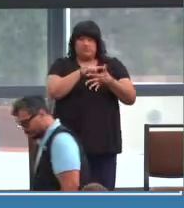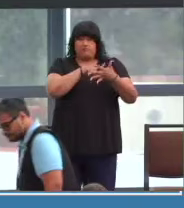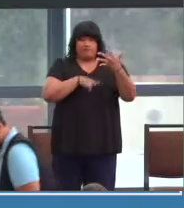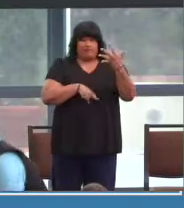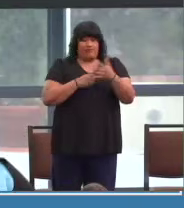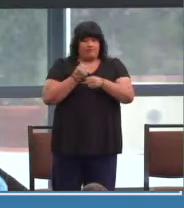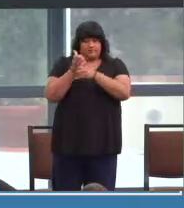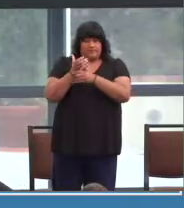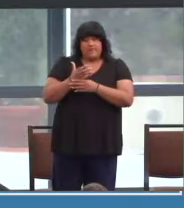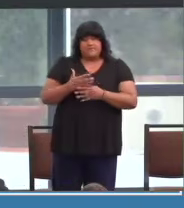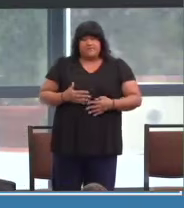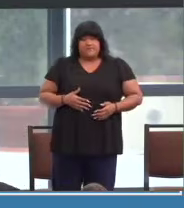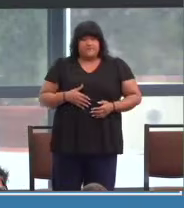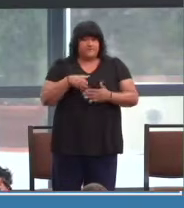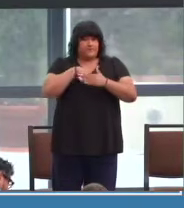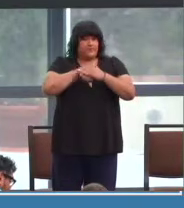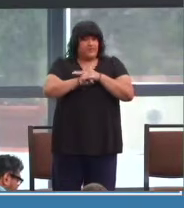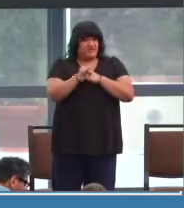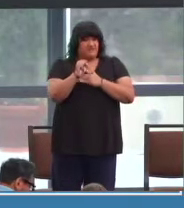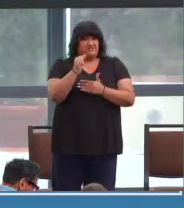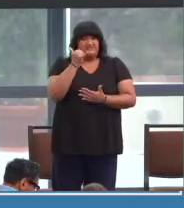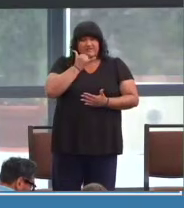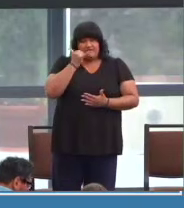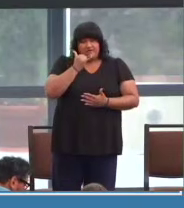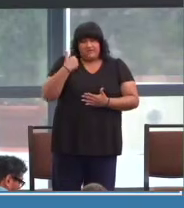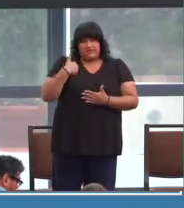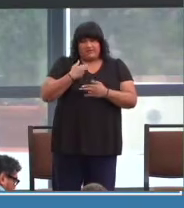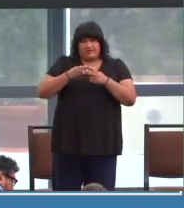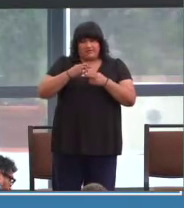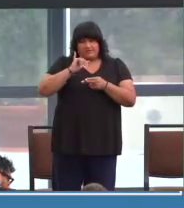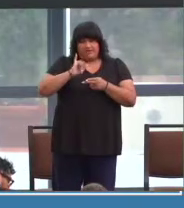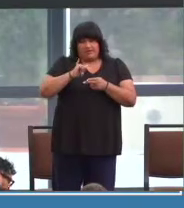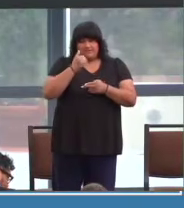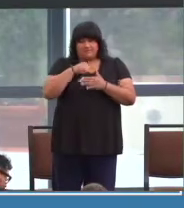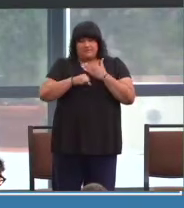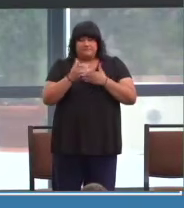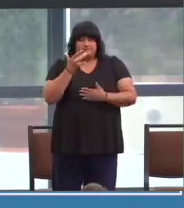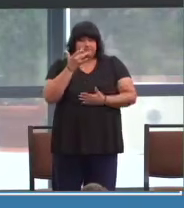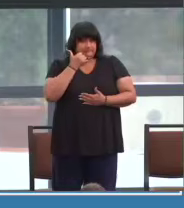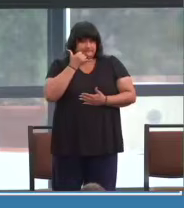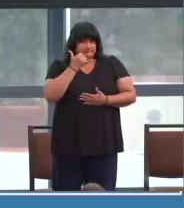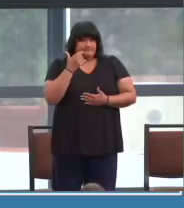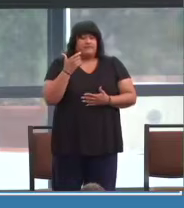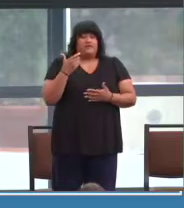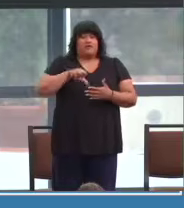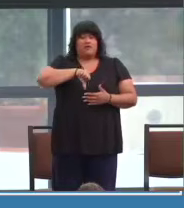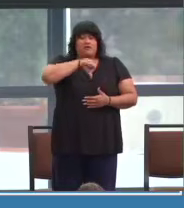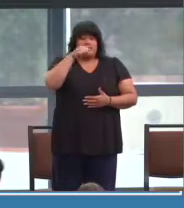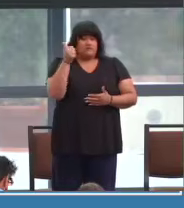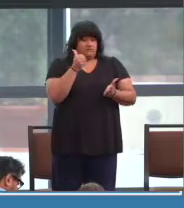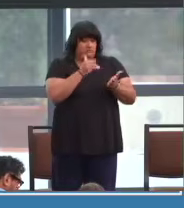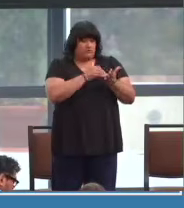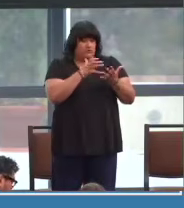birth defects. We call these teratogens, medications that could cause birth defects. The other thing your rheumatologist will want to do is check